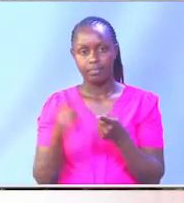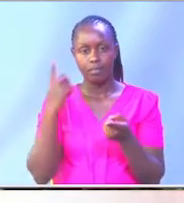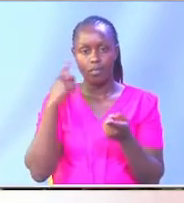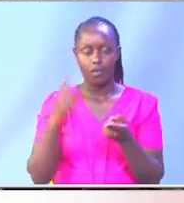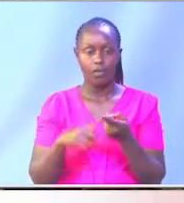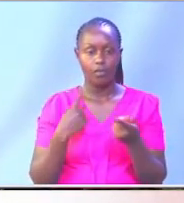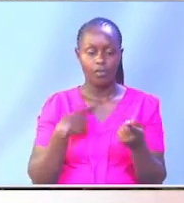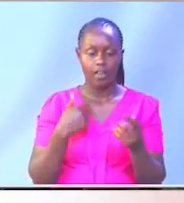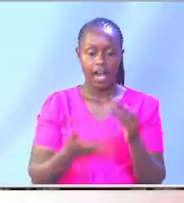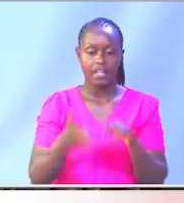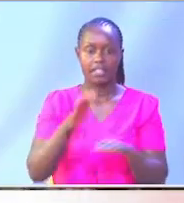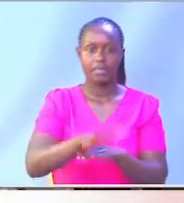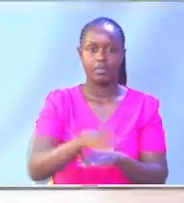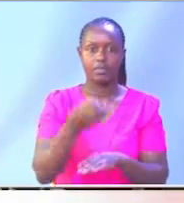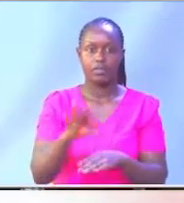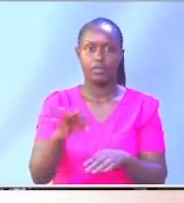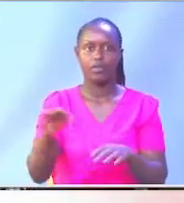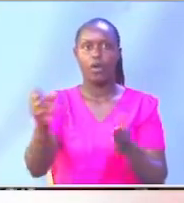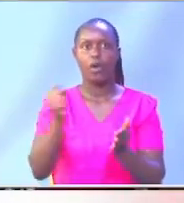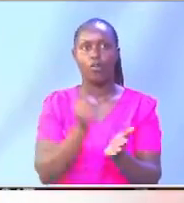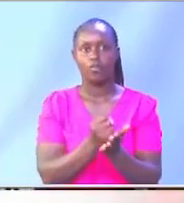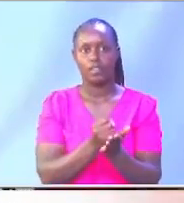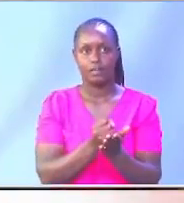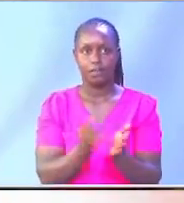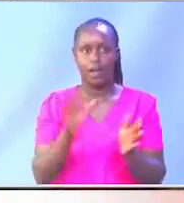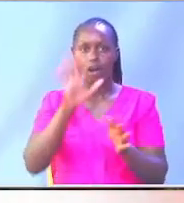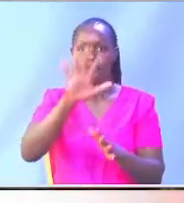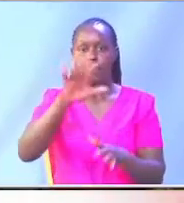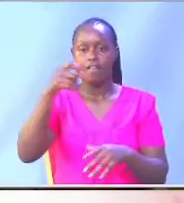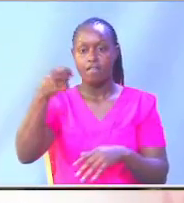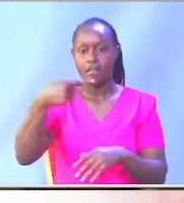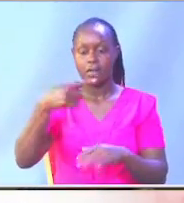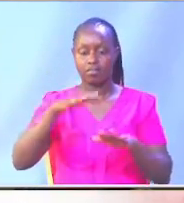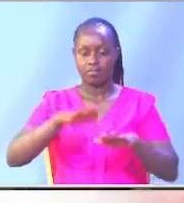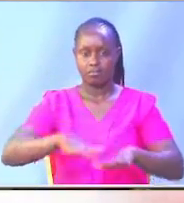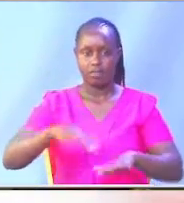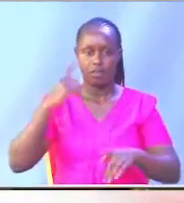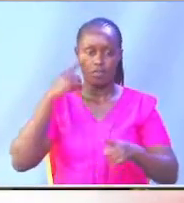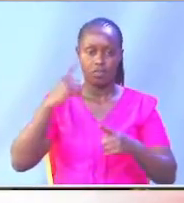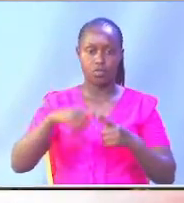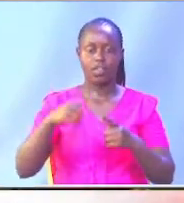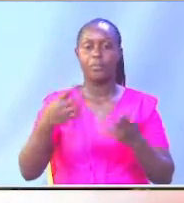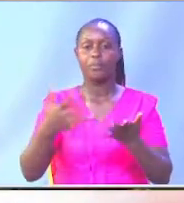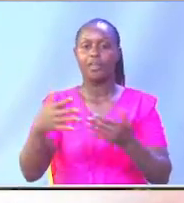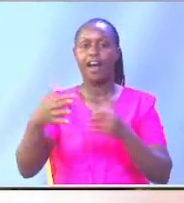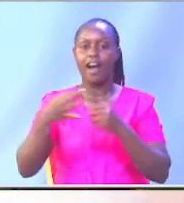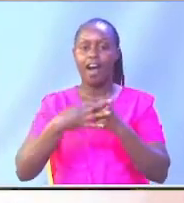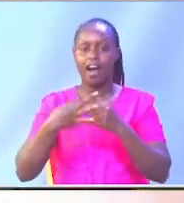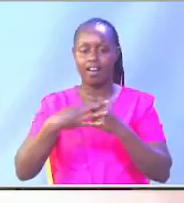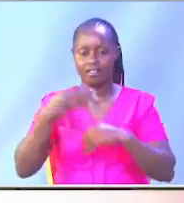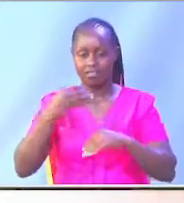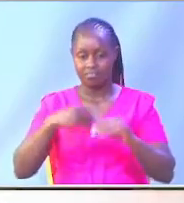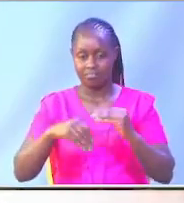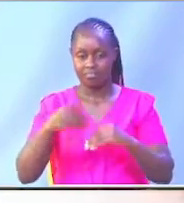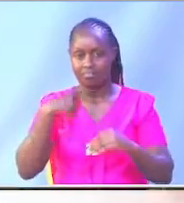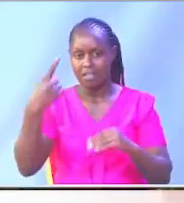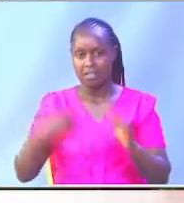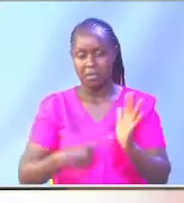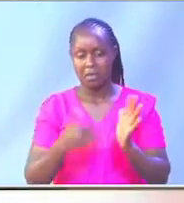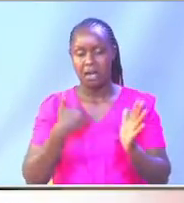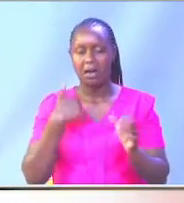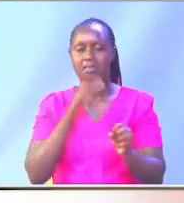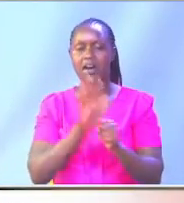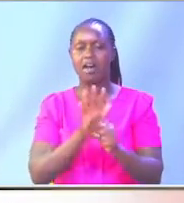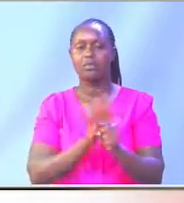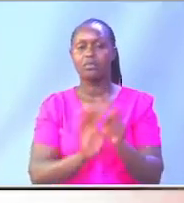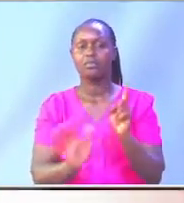assumption to office of governors. With 5 months remaining to the August polls, the governor says he has a lot to accomplish as